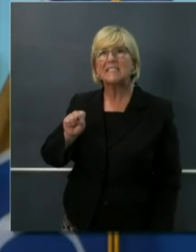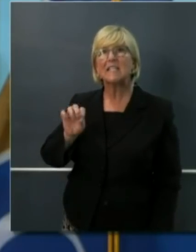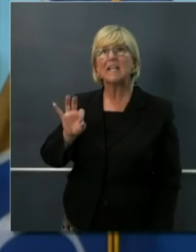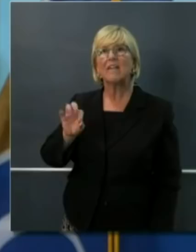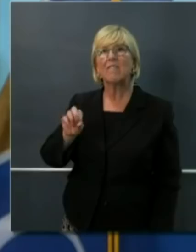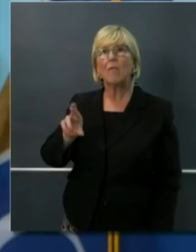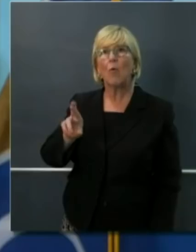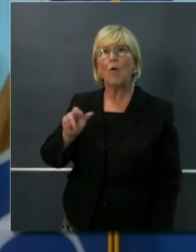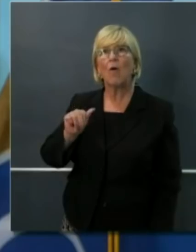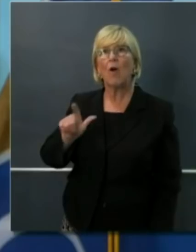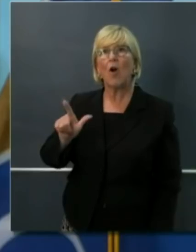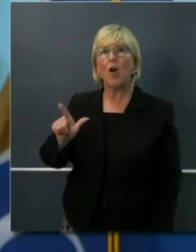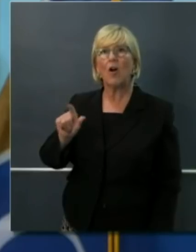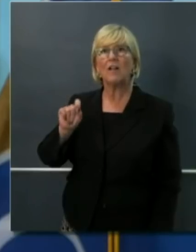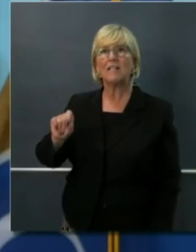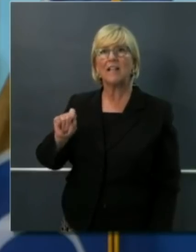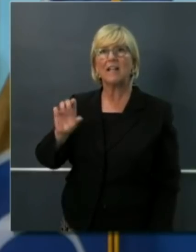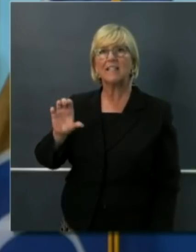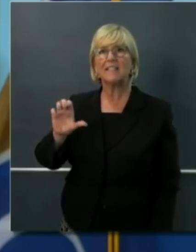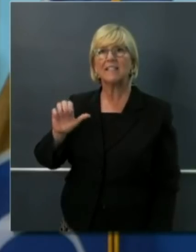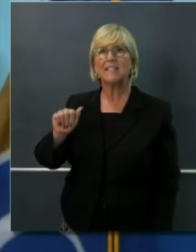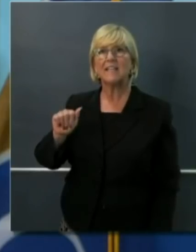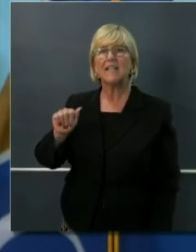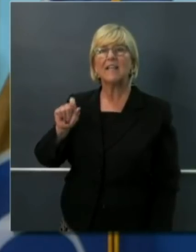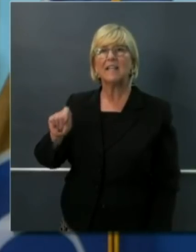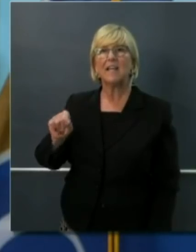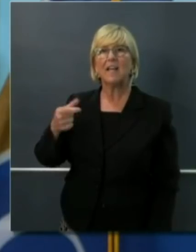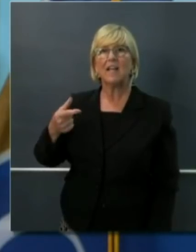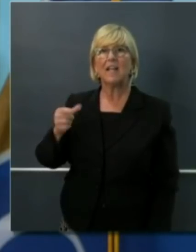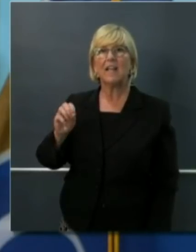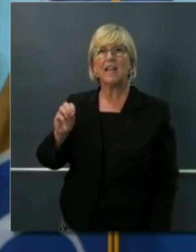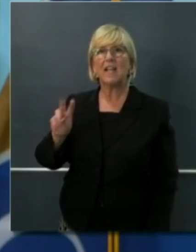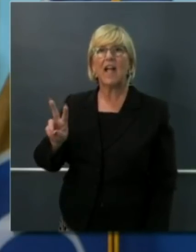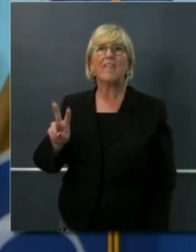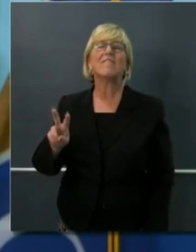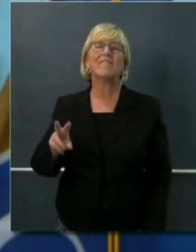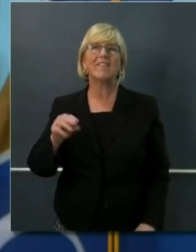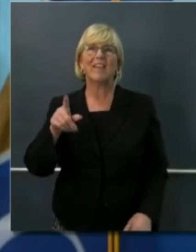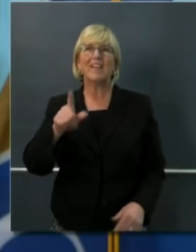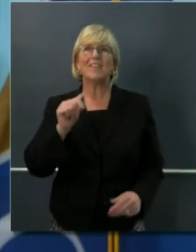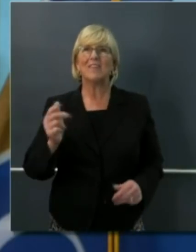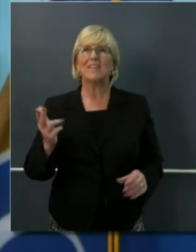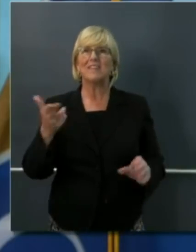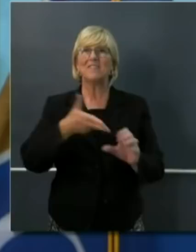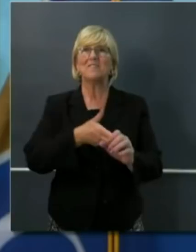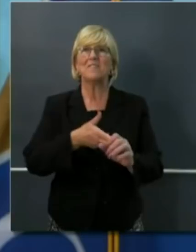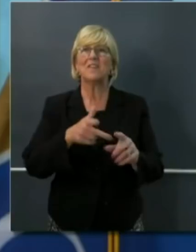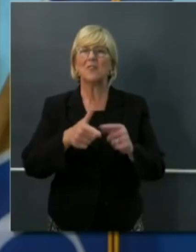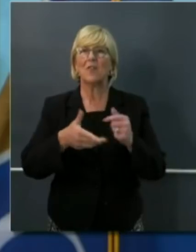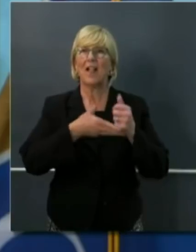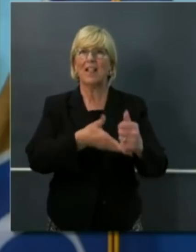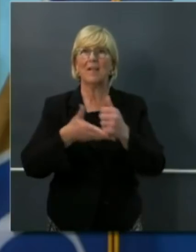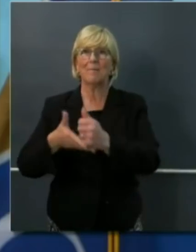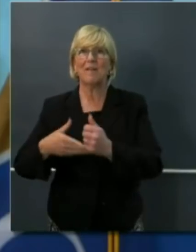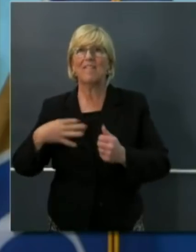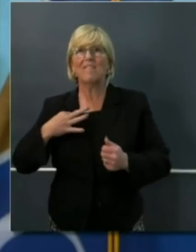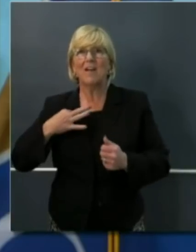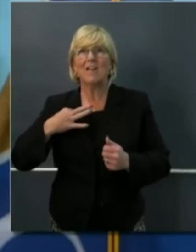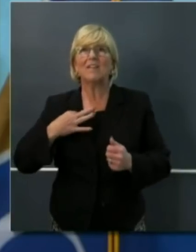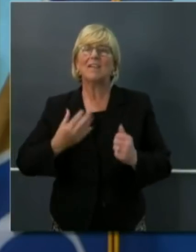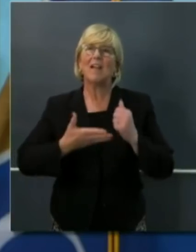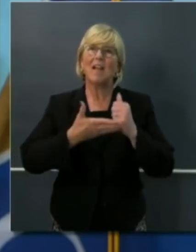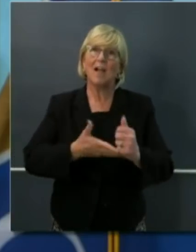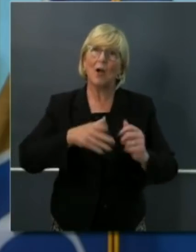all.ca.gov, where you can attach your talent and your passion with particular action at the local level to help folks that are struggling,